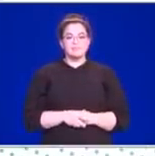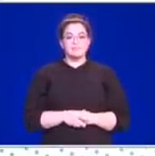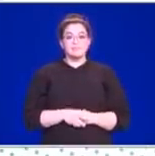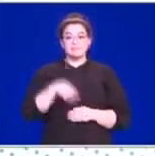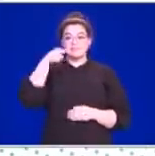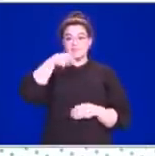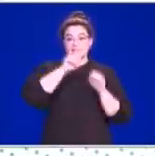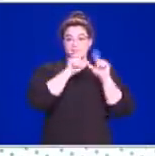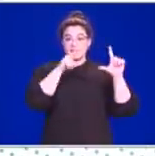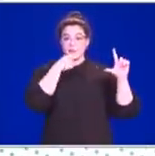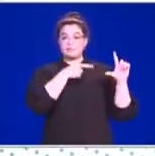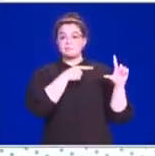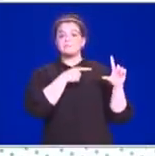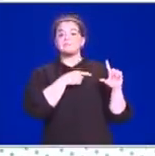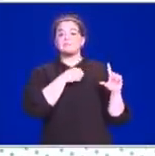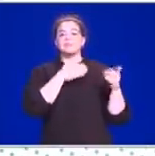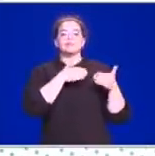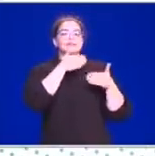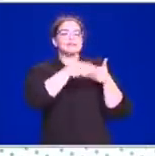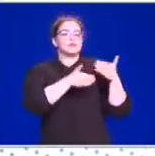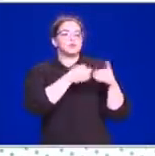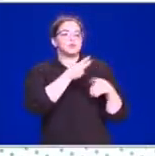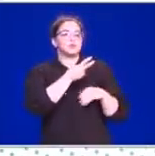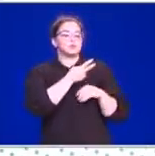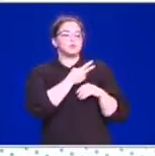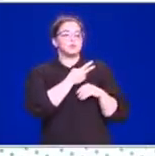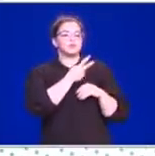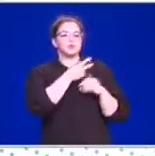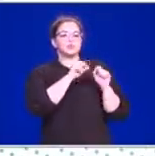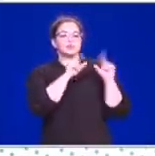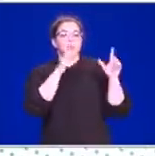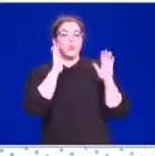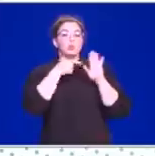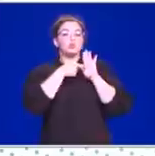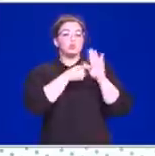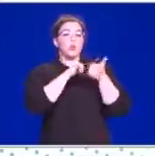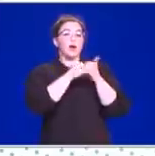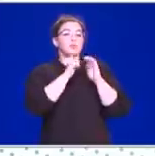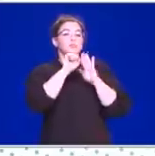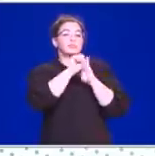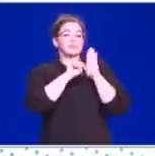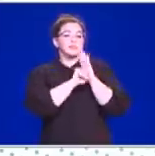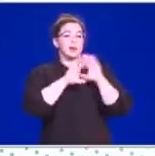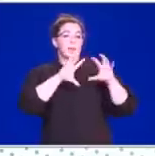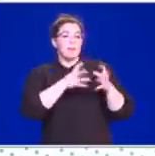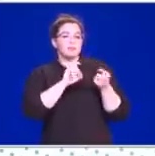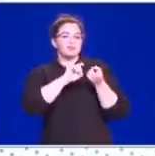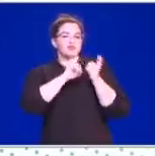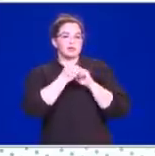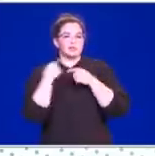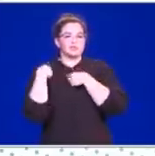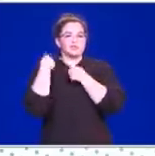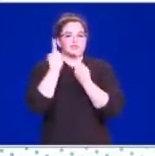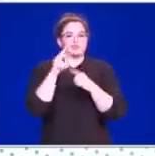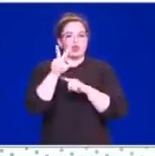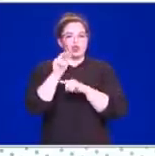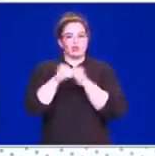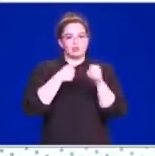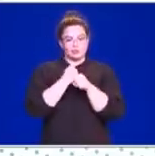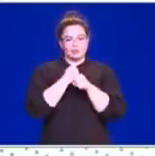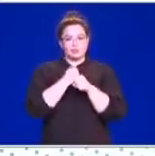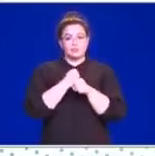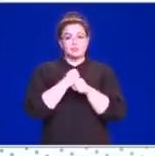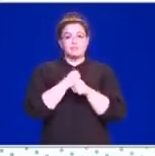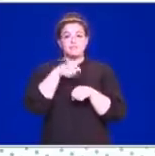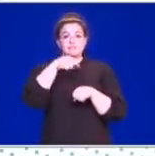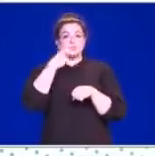This slide and the next 2 slides will show how state populations have changed for the past 3 decades. Here we see a